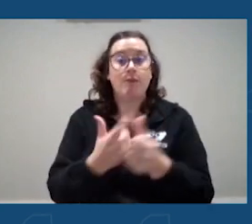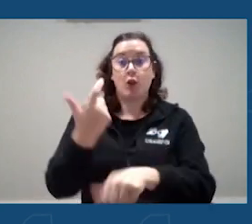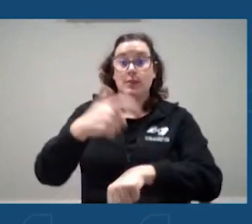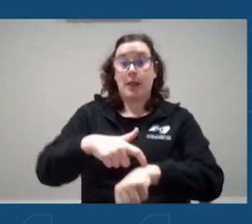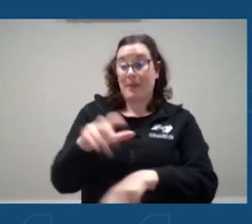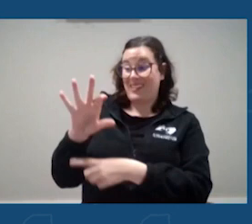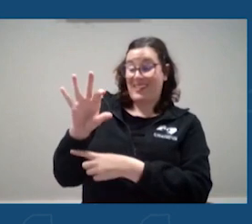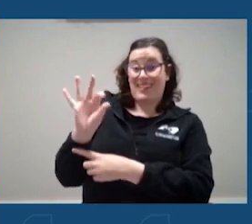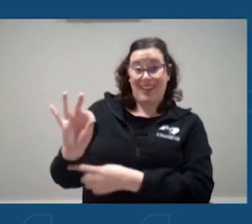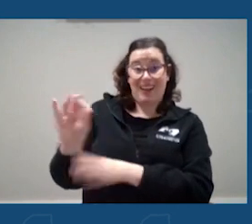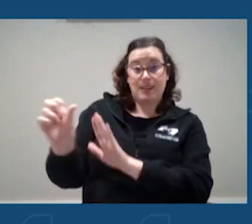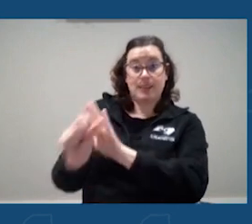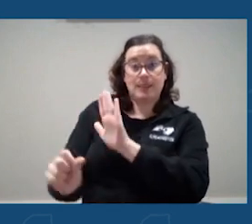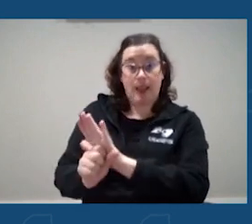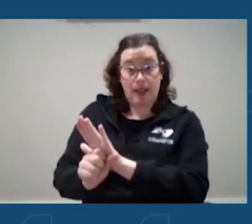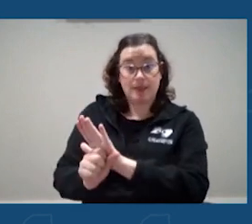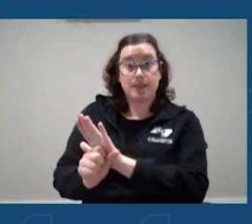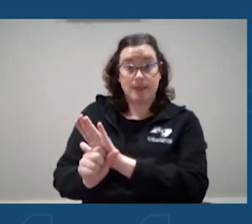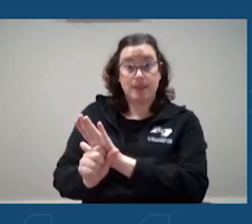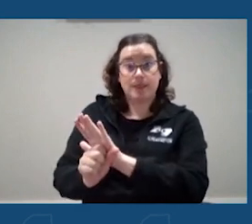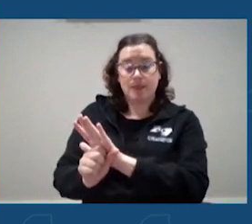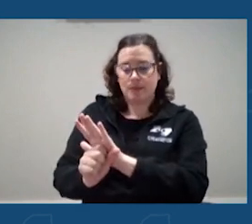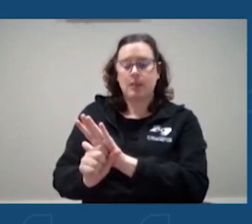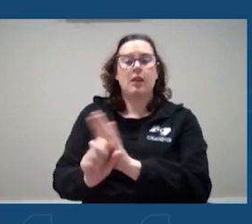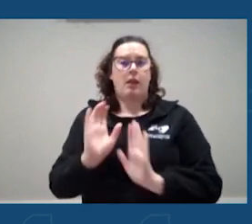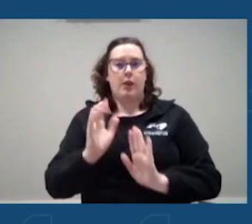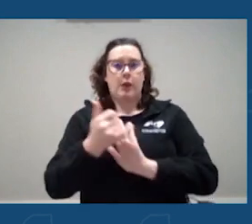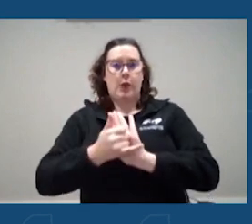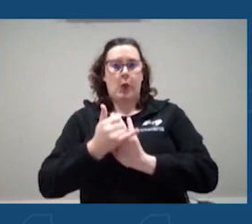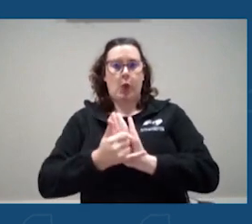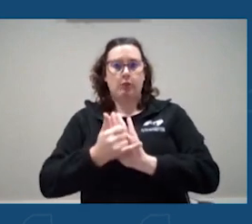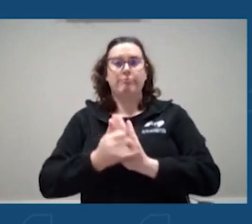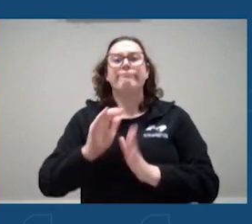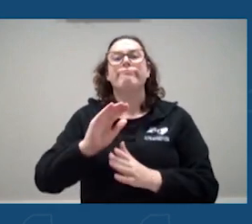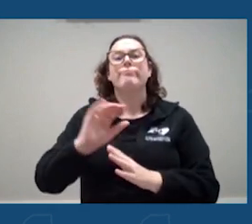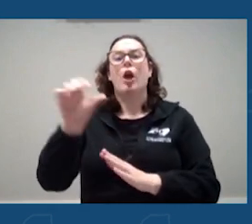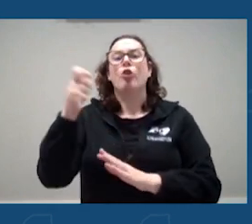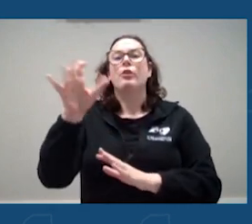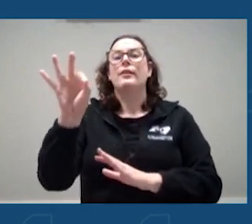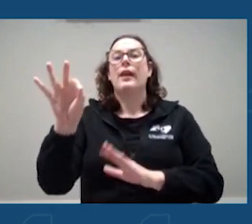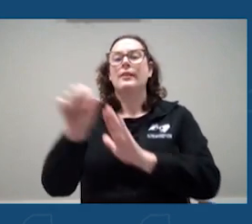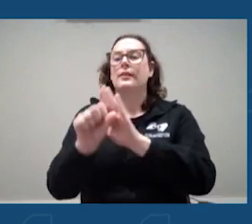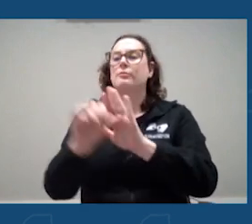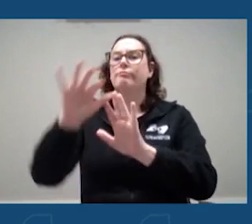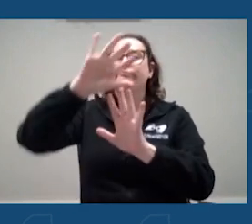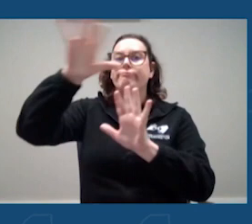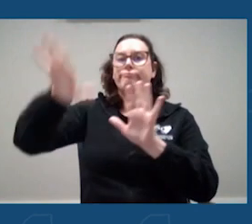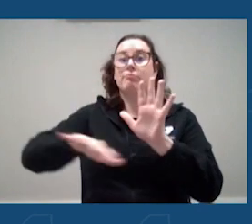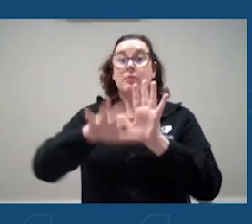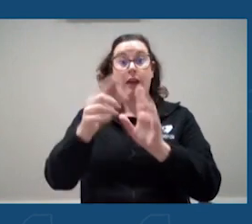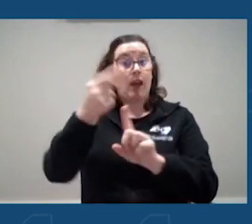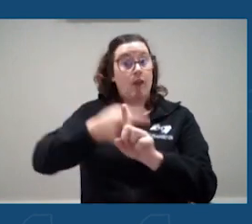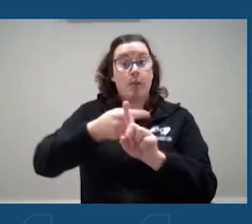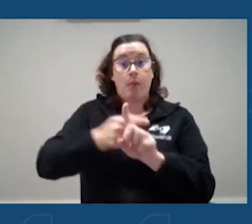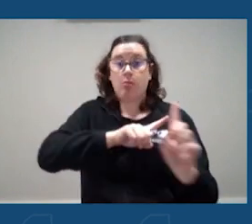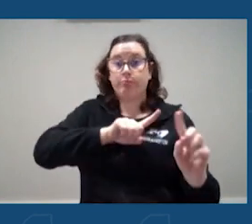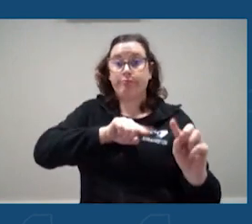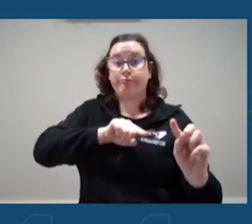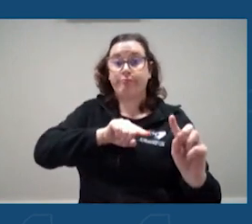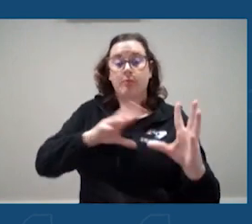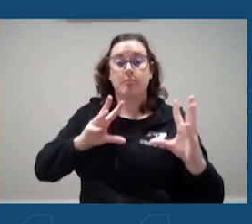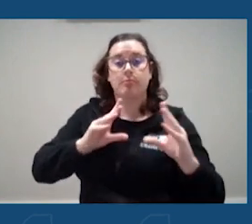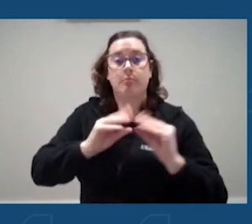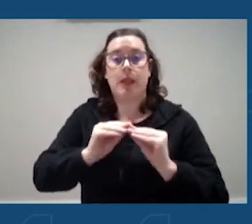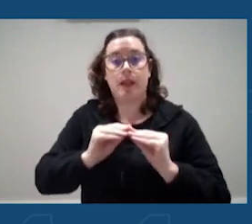states all around us who are all tracking together. They meet every month. I go to their meetings. And I say, I need you to stop the flow of